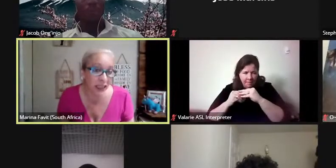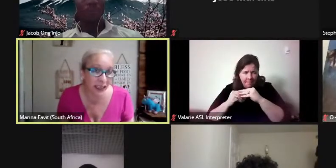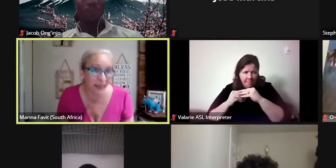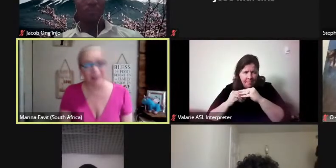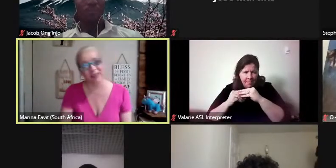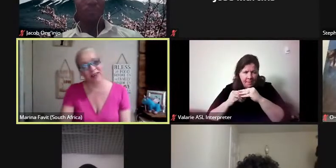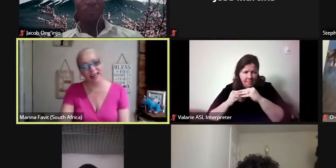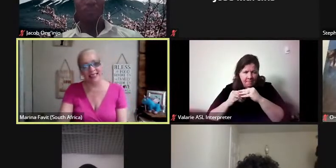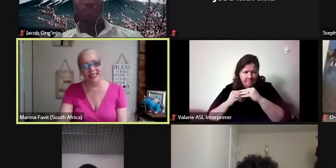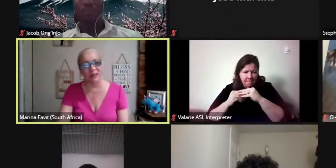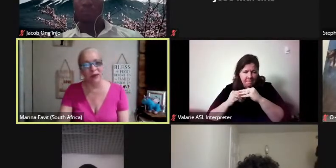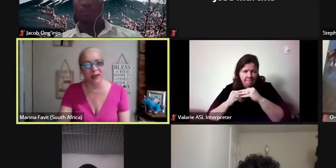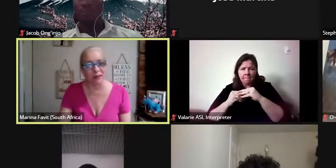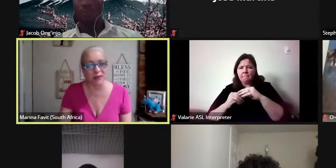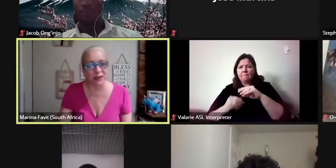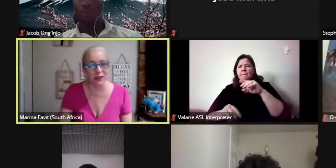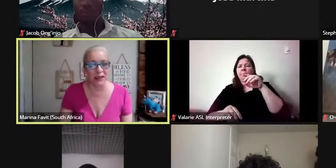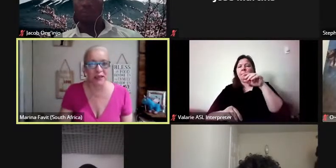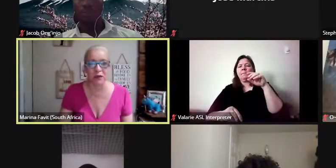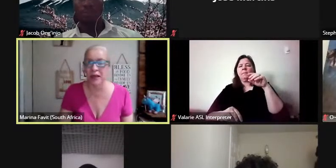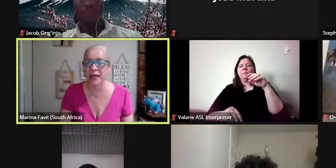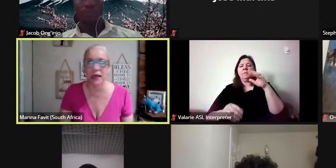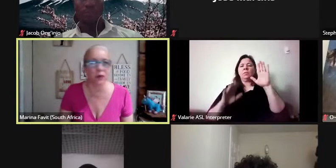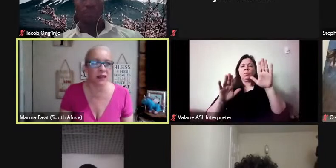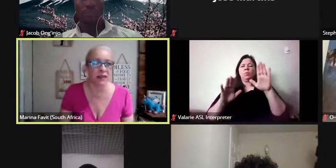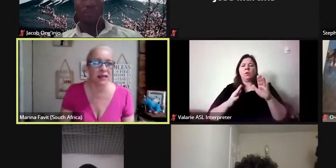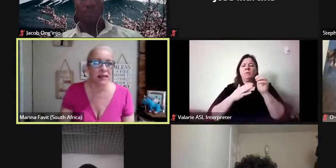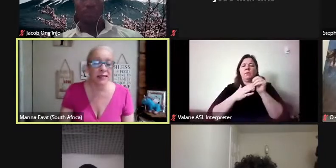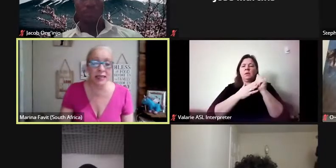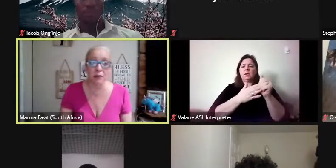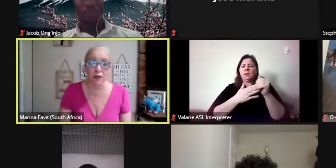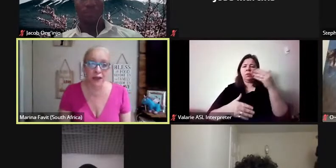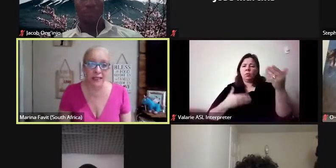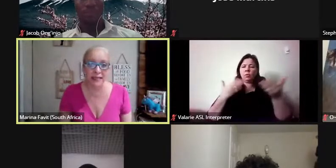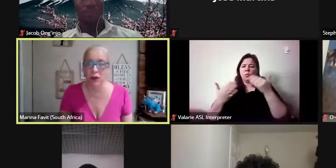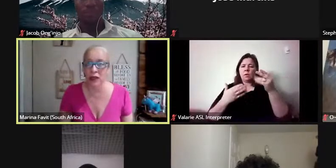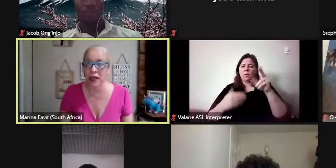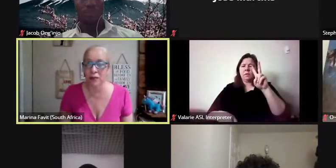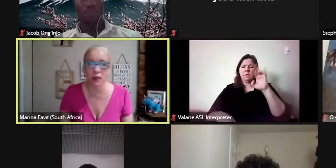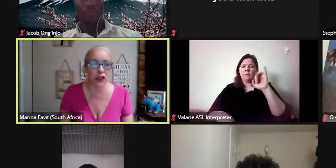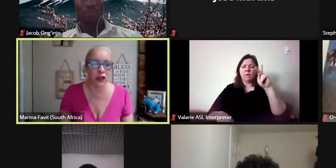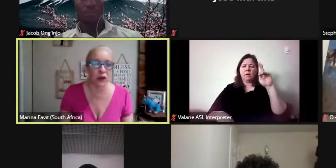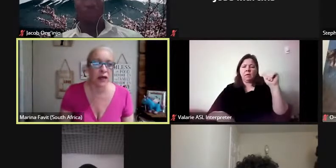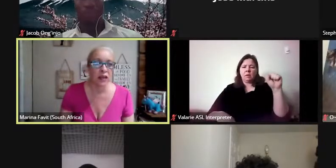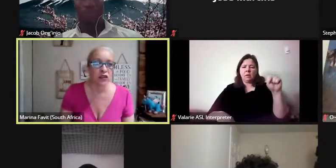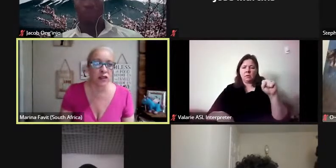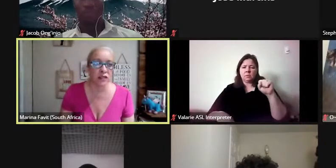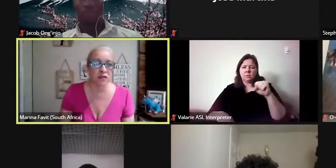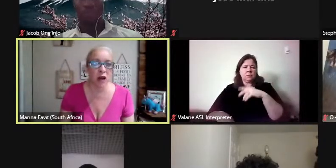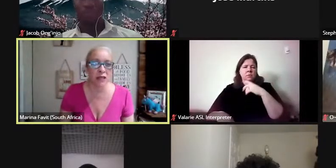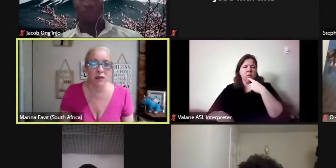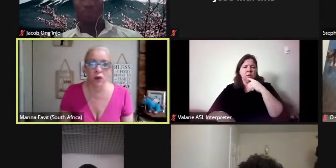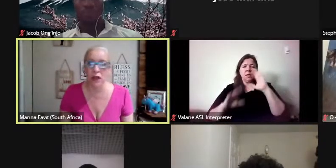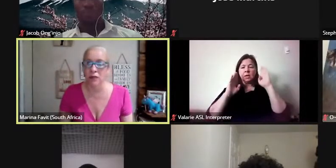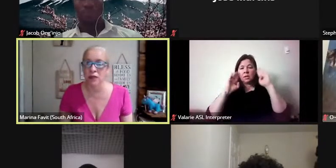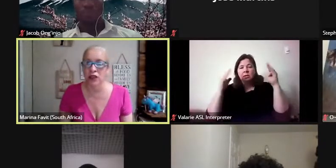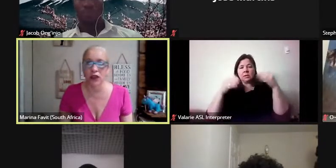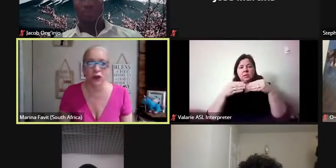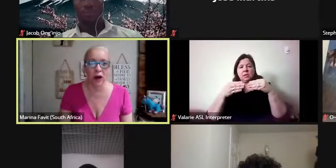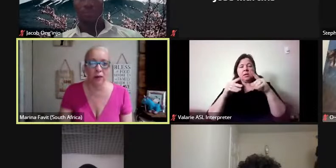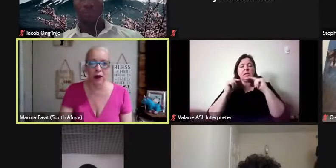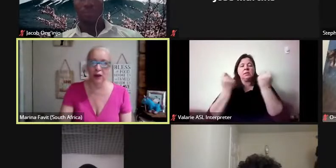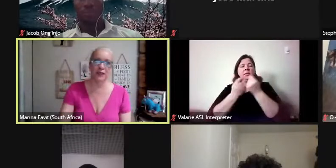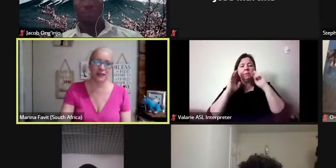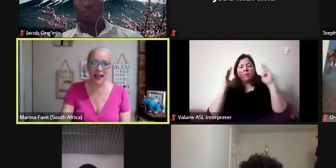Katie Shukla, great leader, welcome to you. Thanks for being here with us. Team Focus, welcome to you. Joseph Martin, welcome